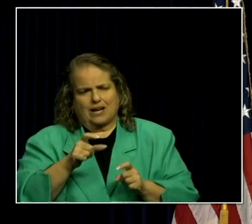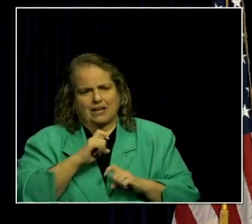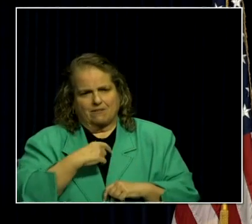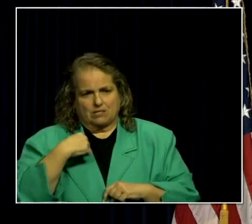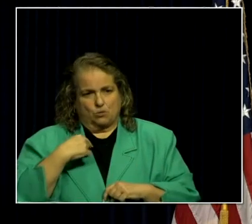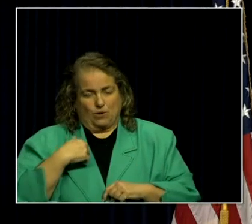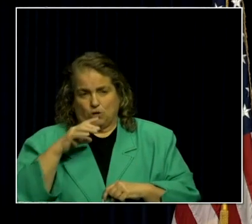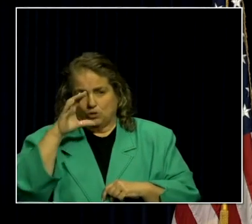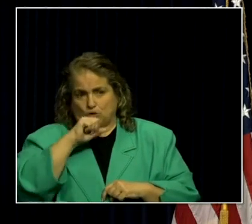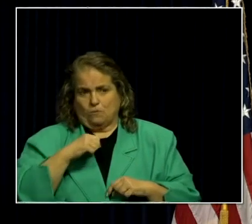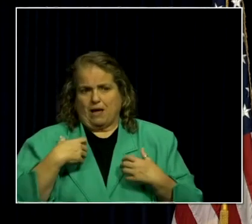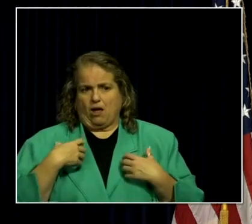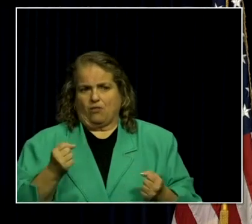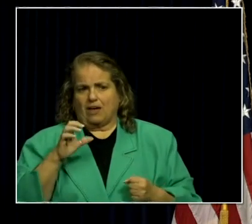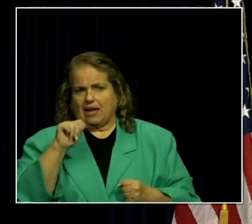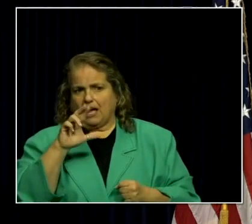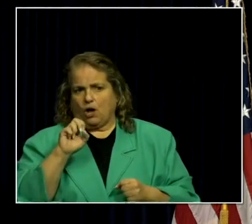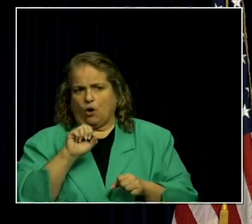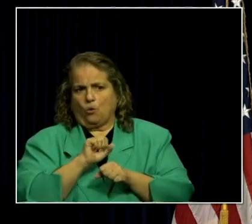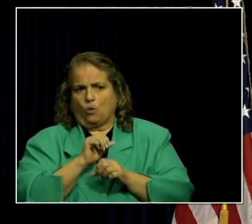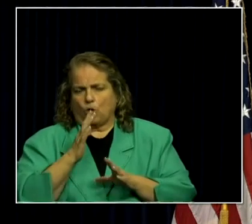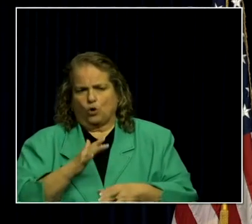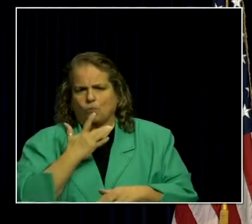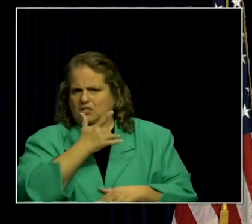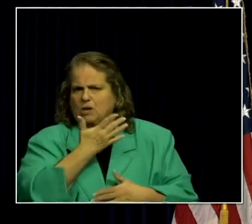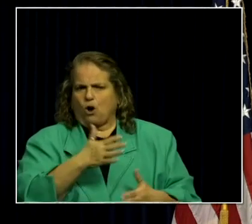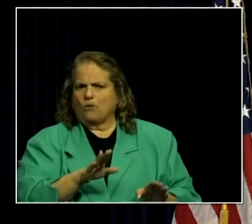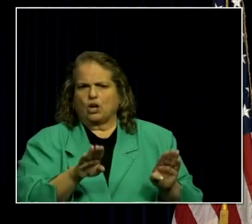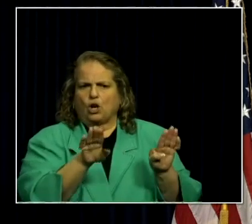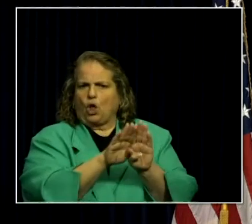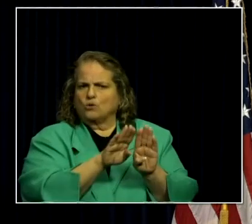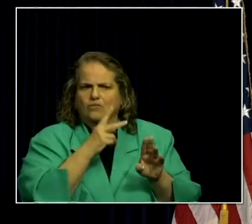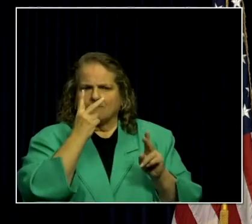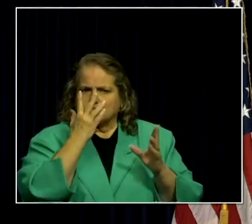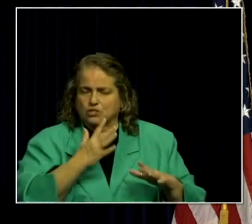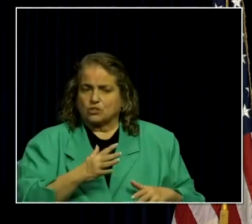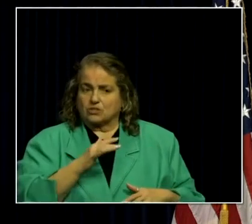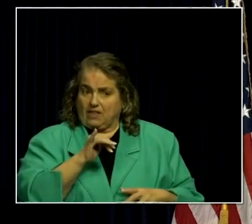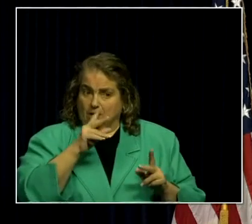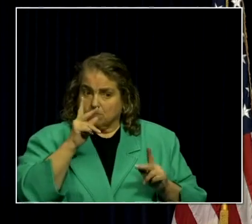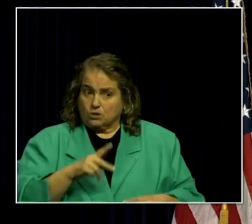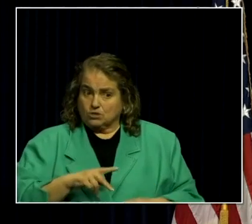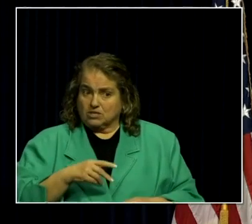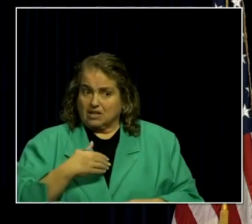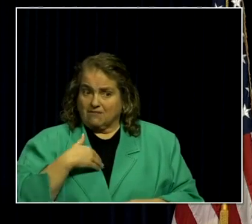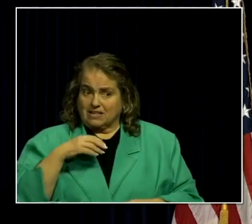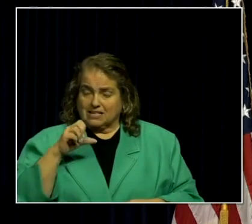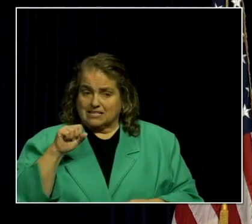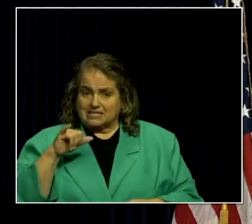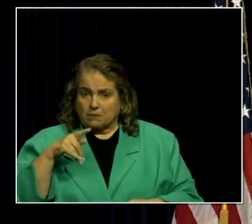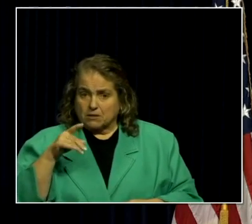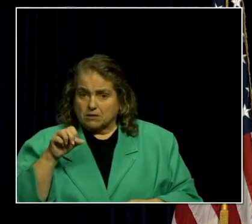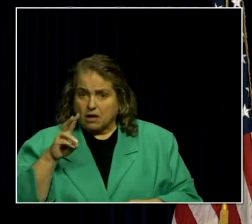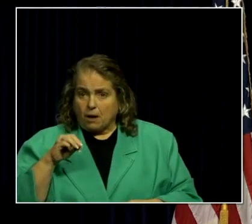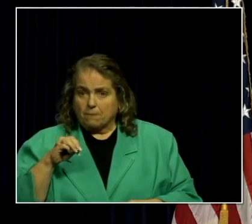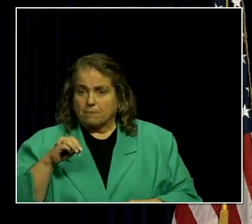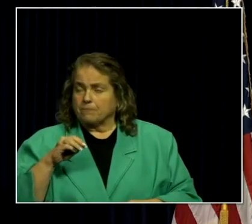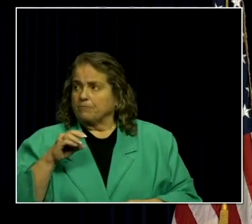it's a healthcare worker because they were shut down to visitors a while ago. Was that person symptomatic? Has it spread to more